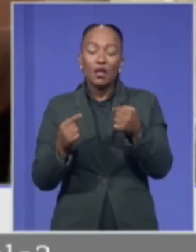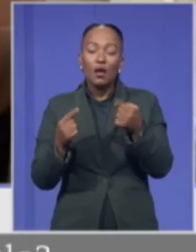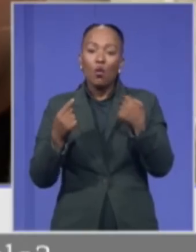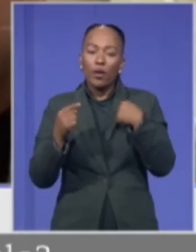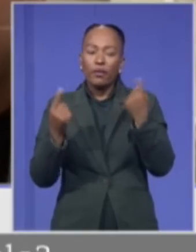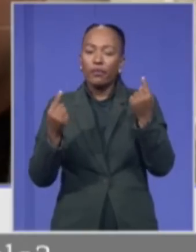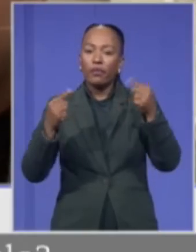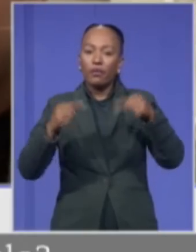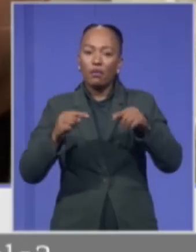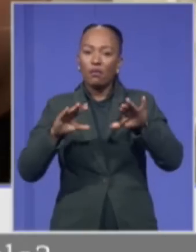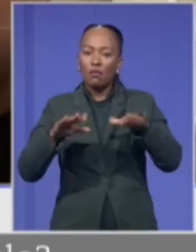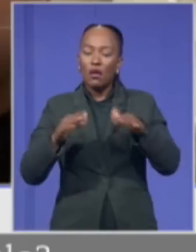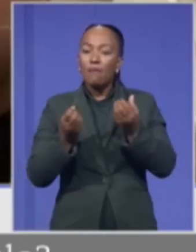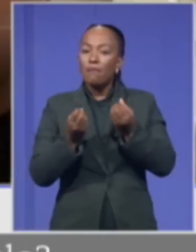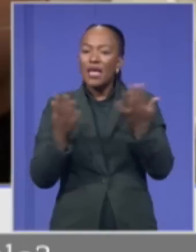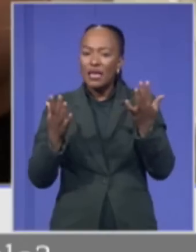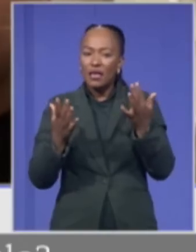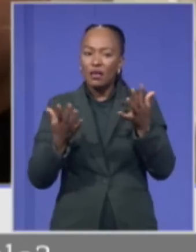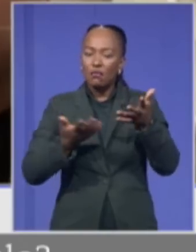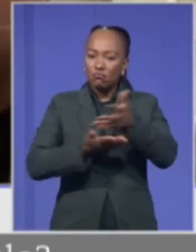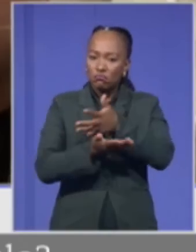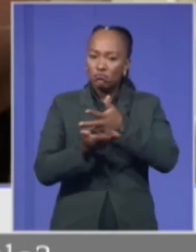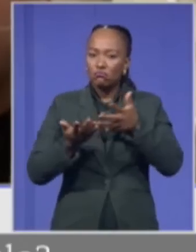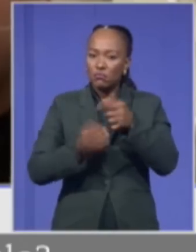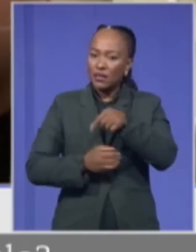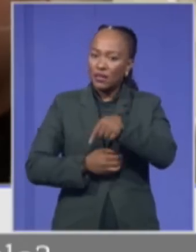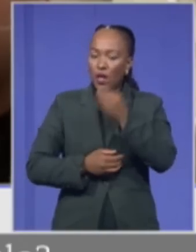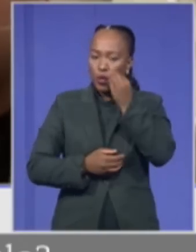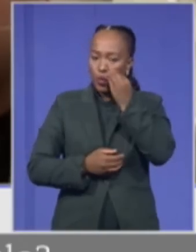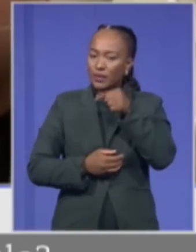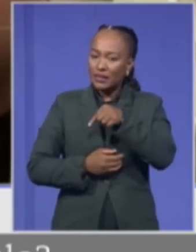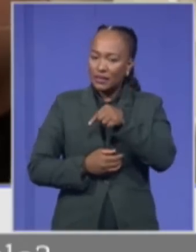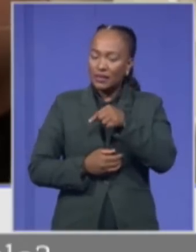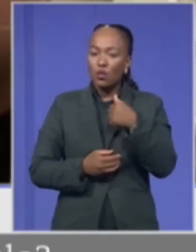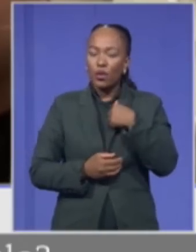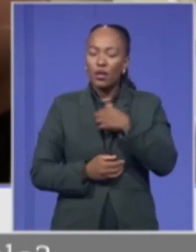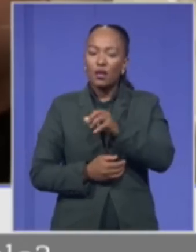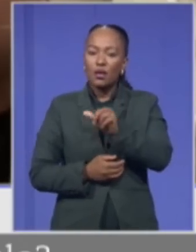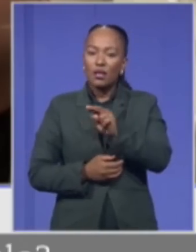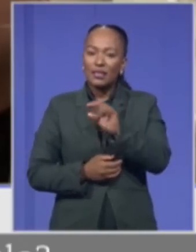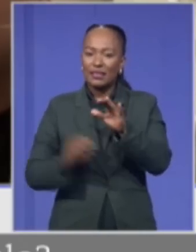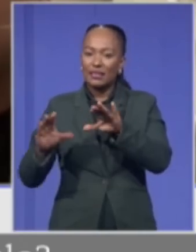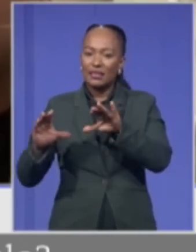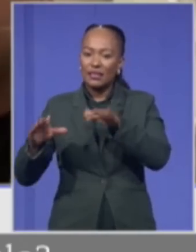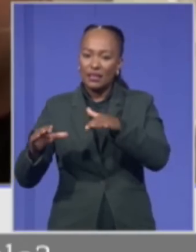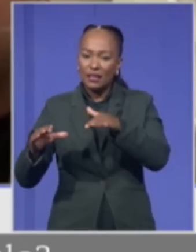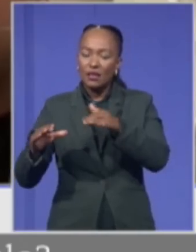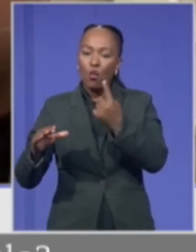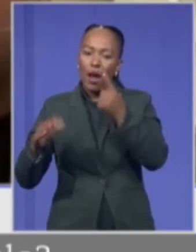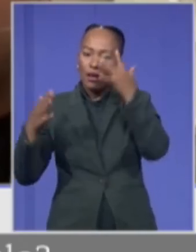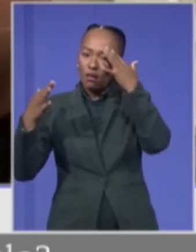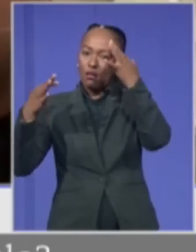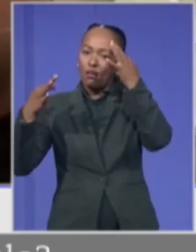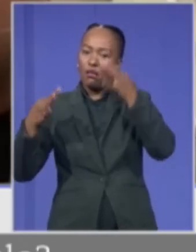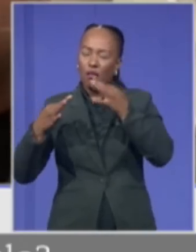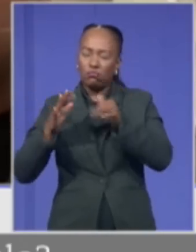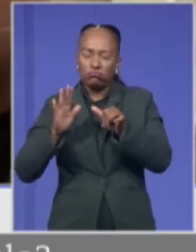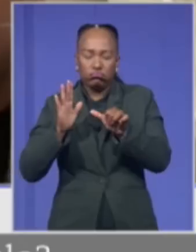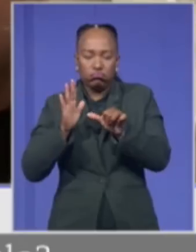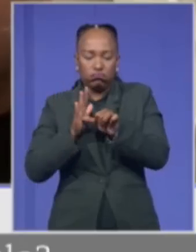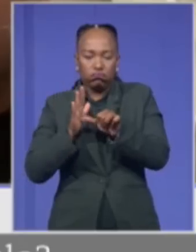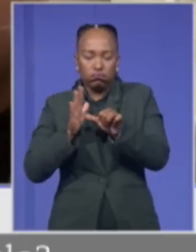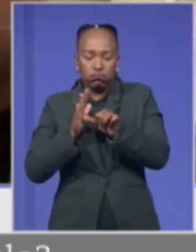lena maga a malwa re boledišana le lena gore kua lekgotleng la African National Congress re tse re sephetho sa gore ye nngwe e kgolokgolo re tshwanetse re lwantšhe